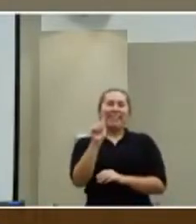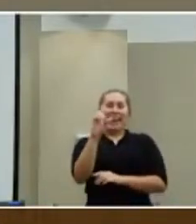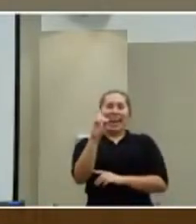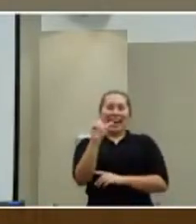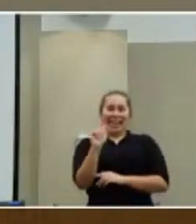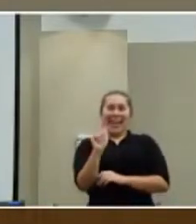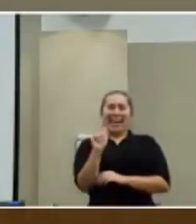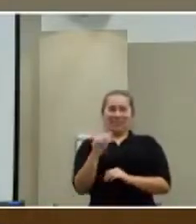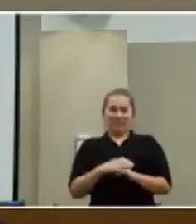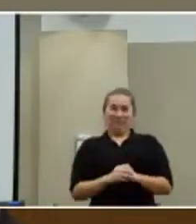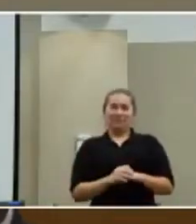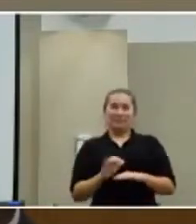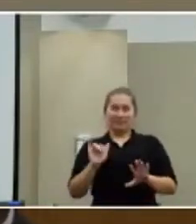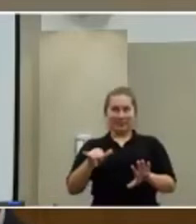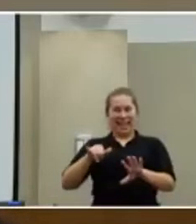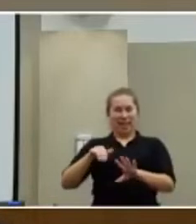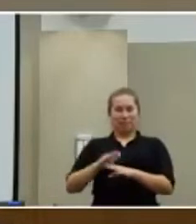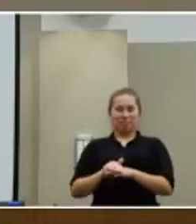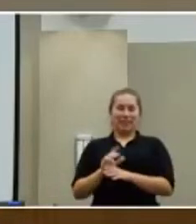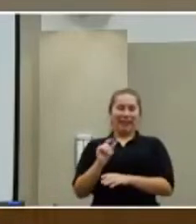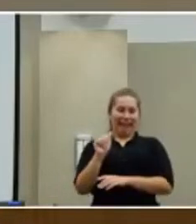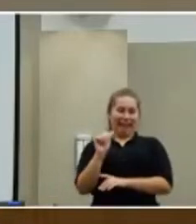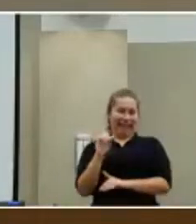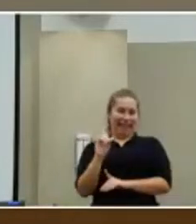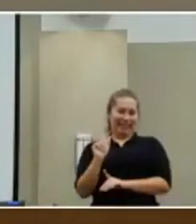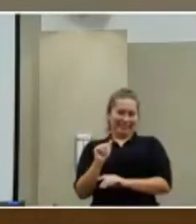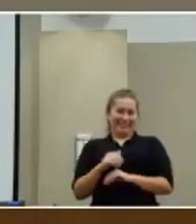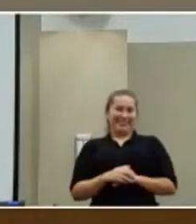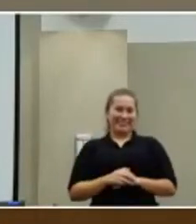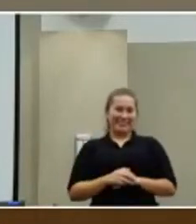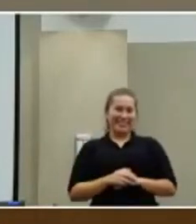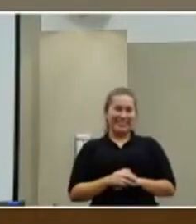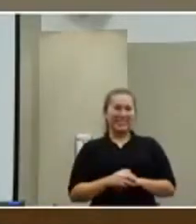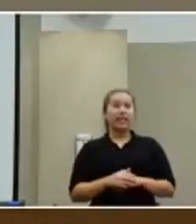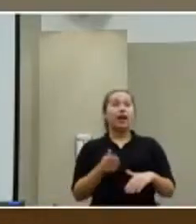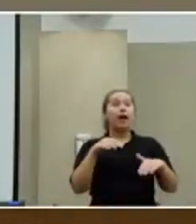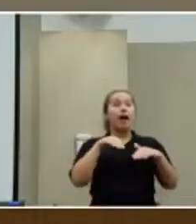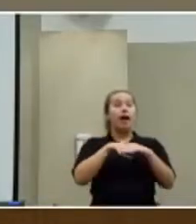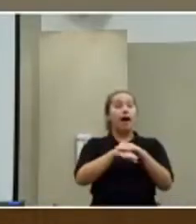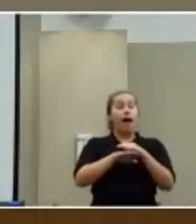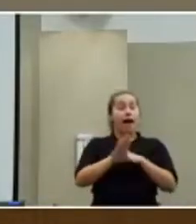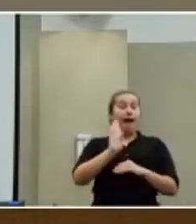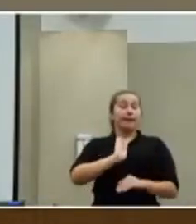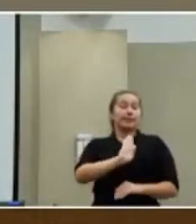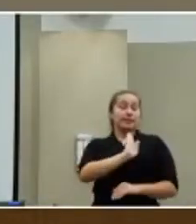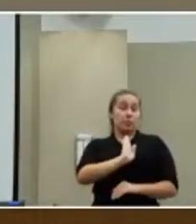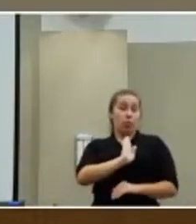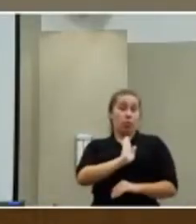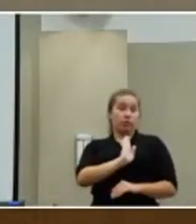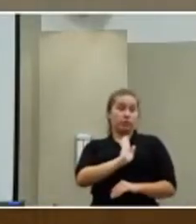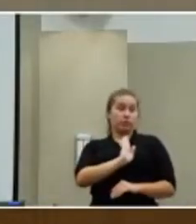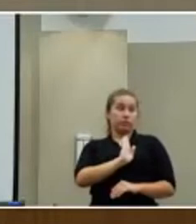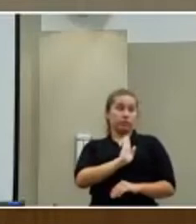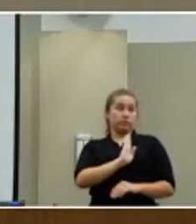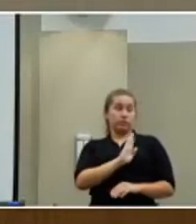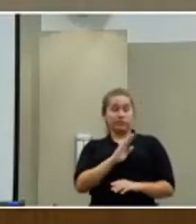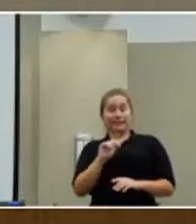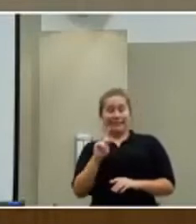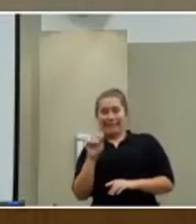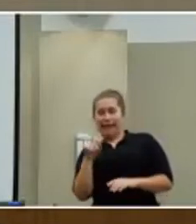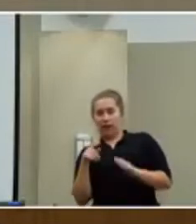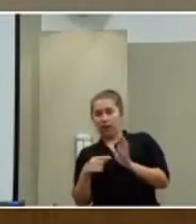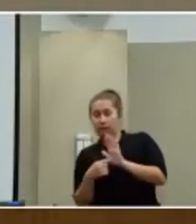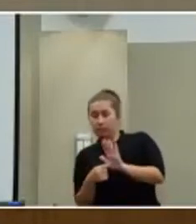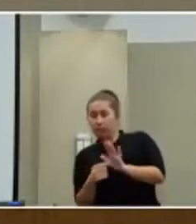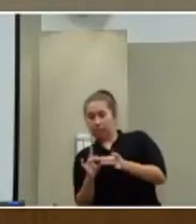ADA. Thanks. And the Access Board, as Case alluded to, deals with